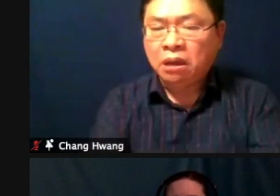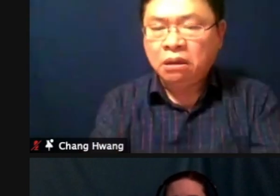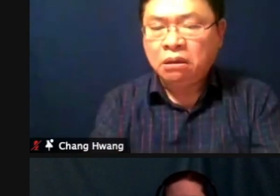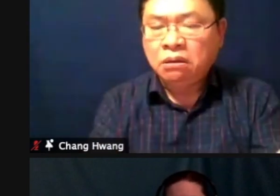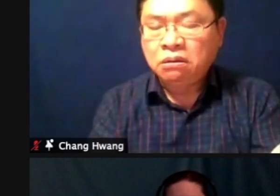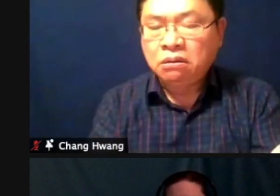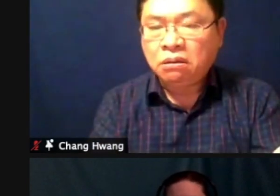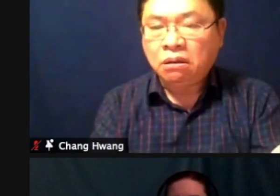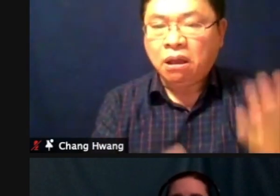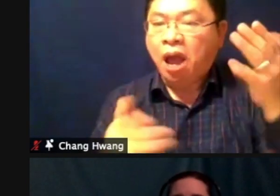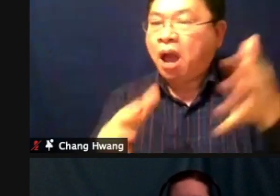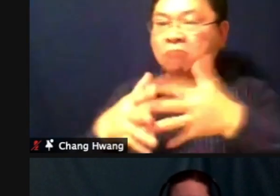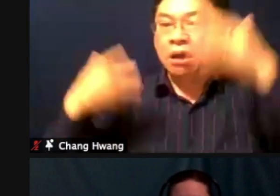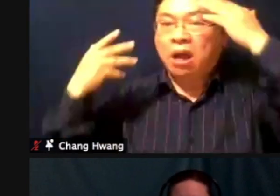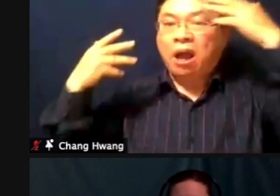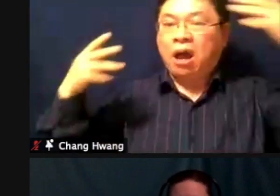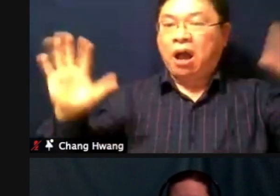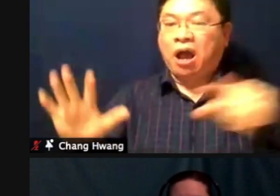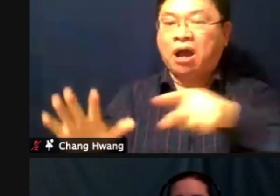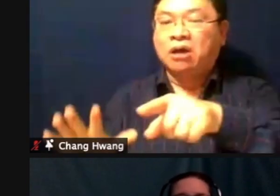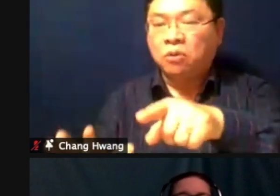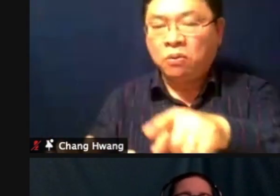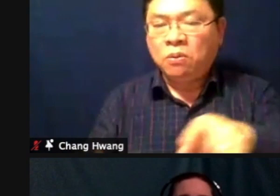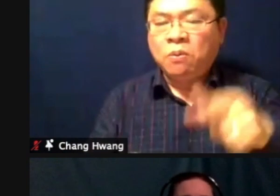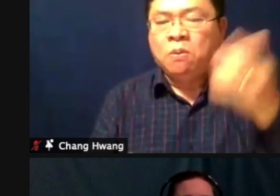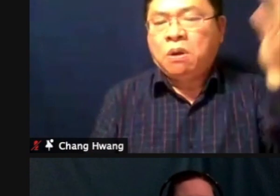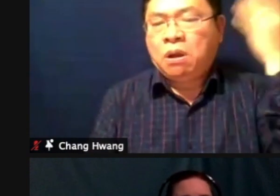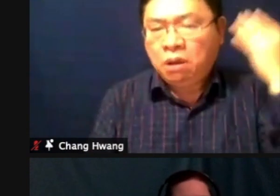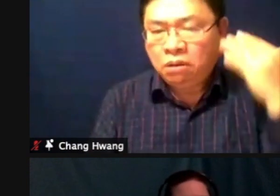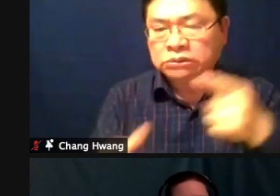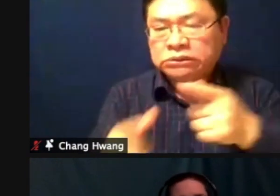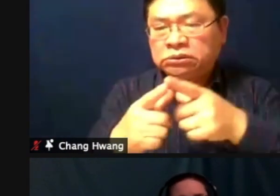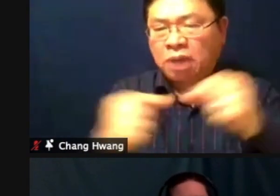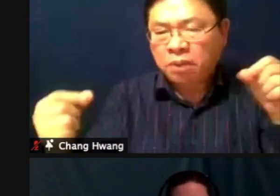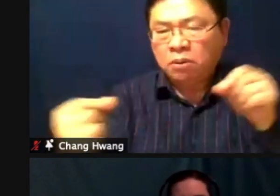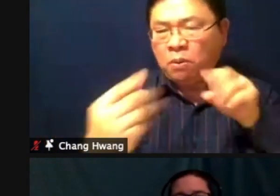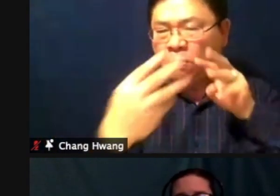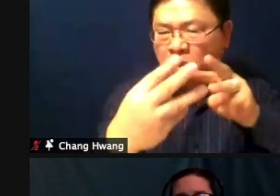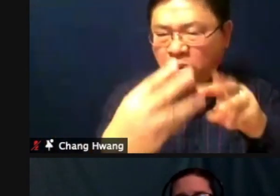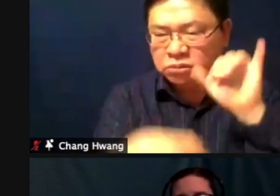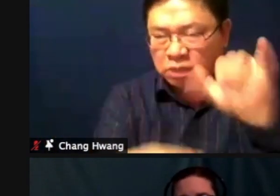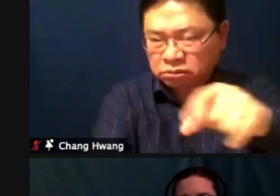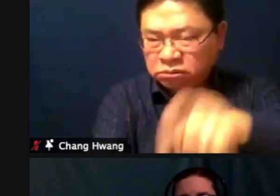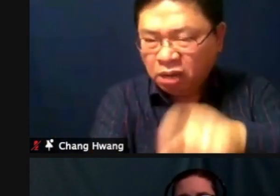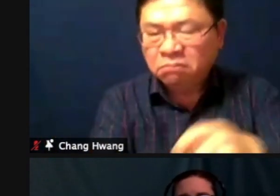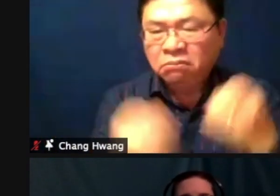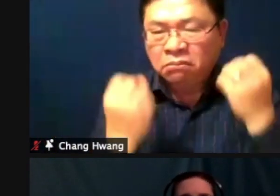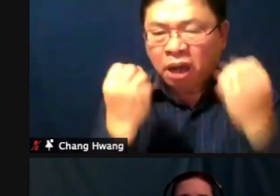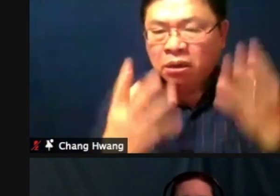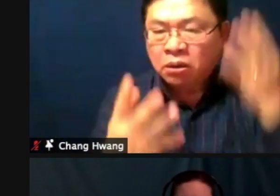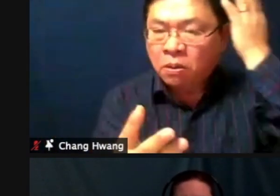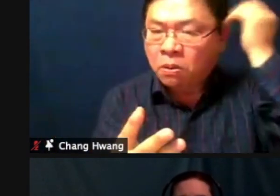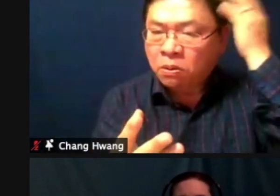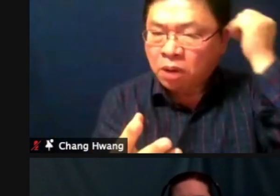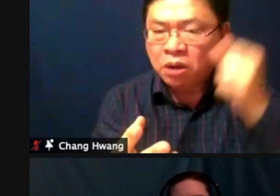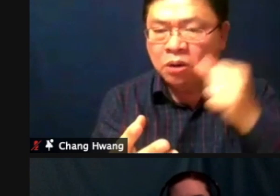Another 10,000 were killed. And Americans didn't know that. We were allies with the US,